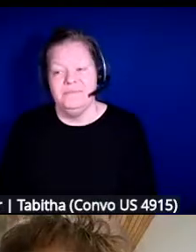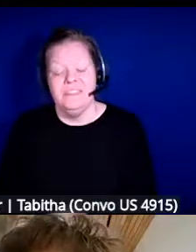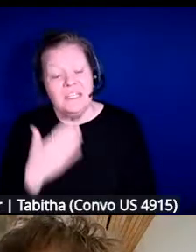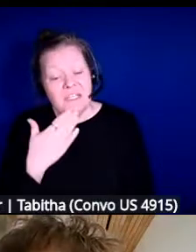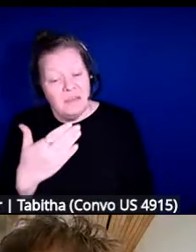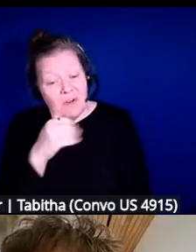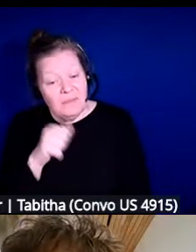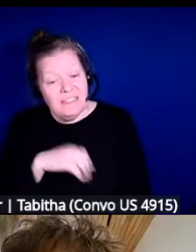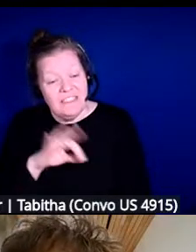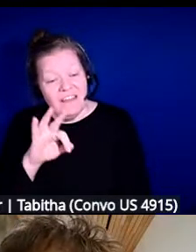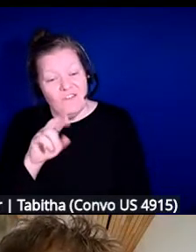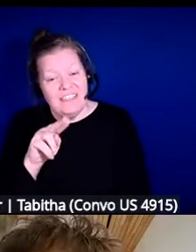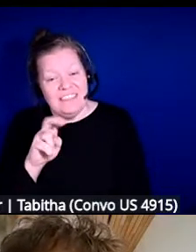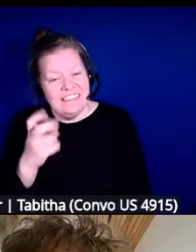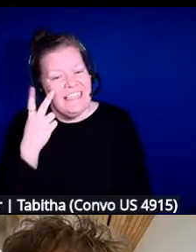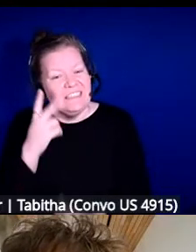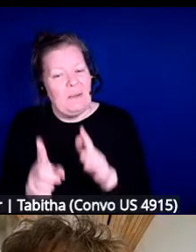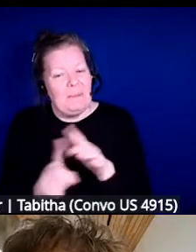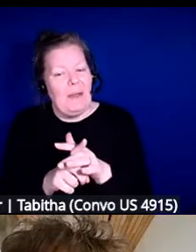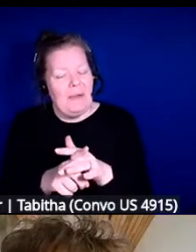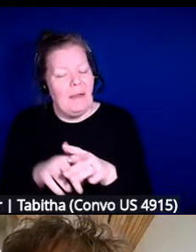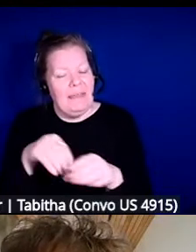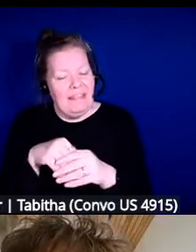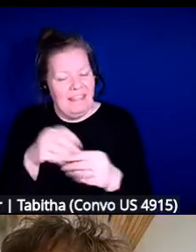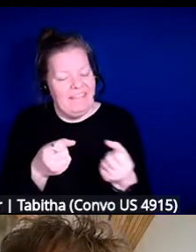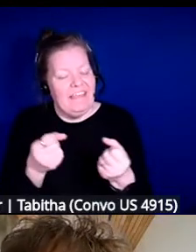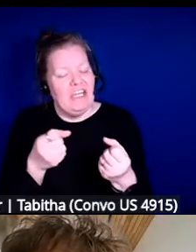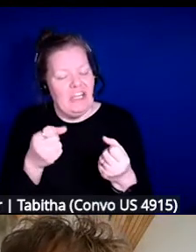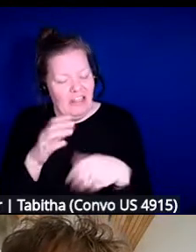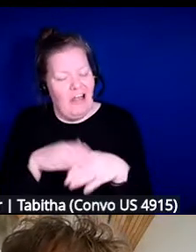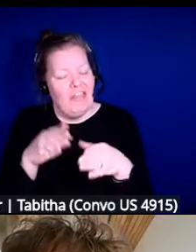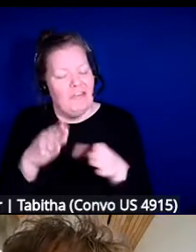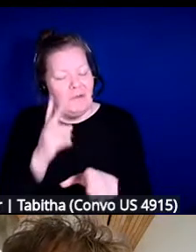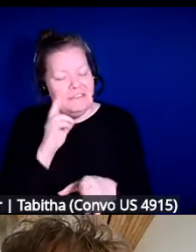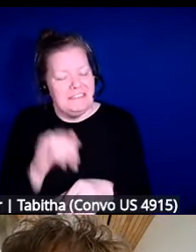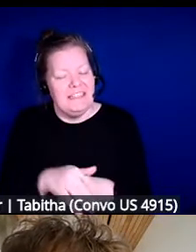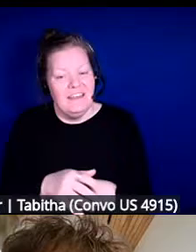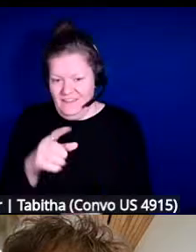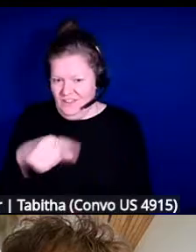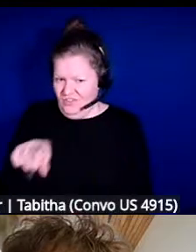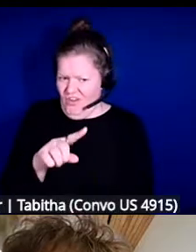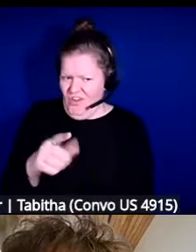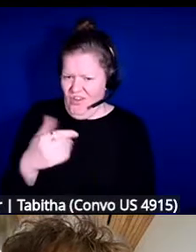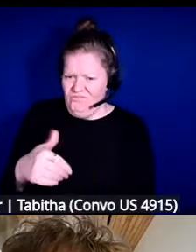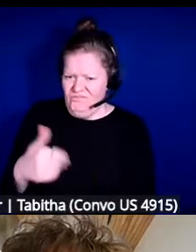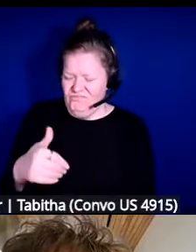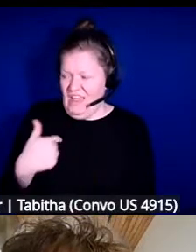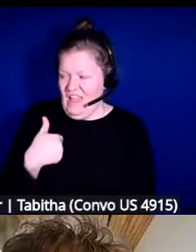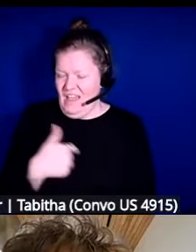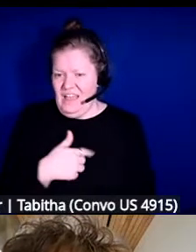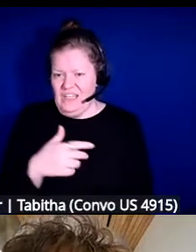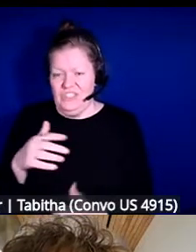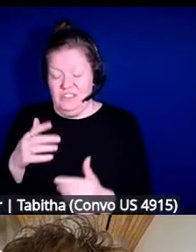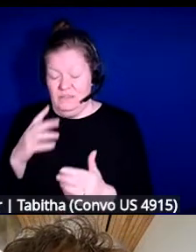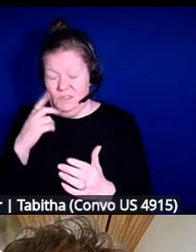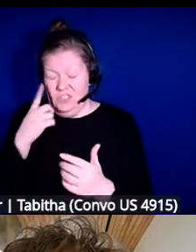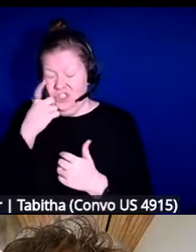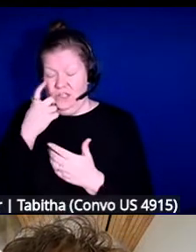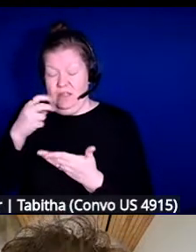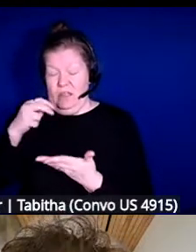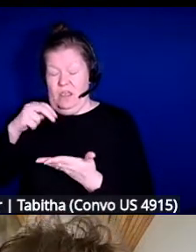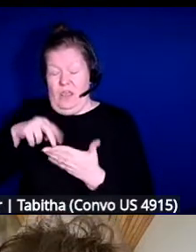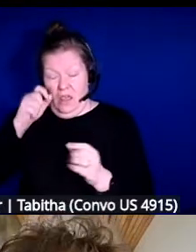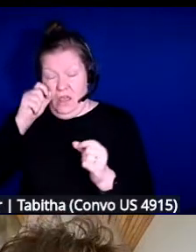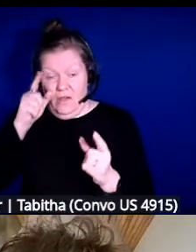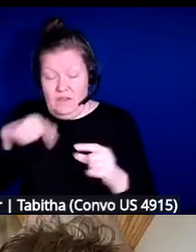Miss Francine. I did see you pop in there and that you're in the vehicle and on the road, girl. Like y'all, I'm like, I just barely made it out of bed. Y'all are